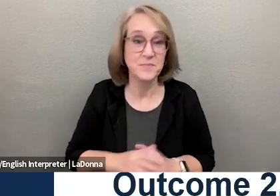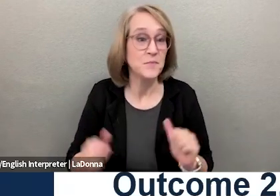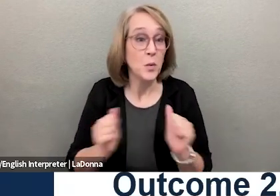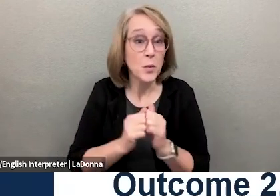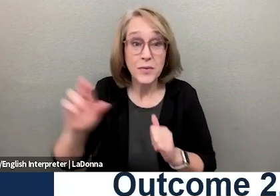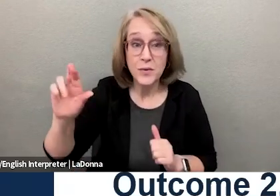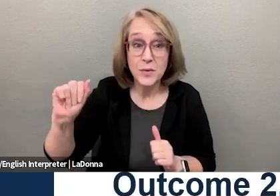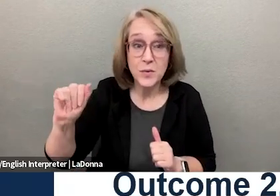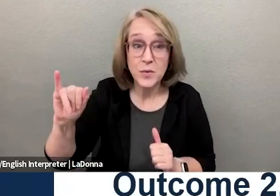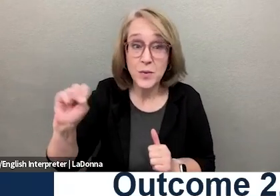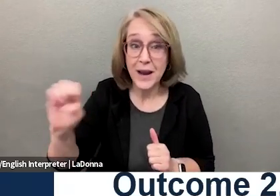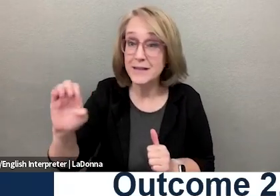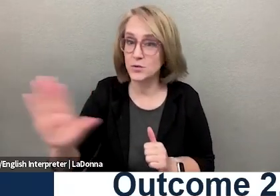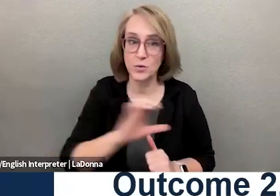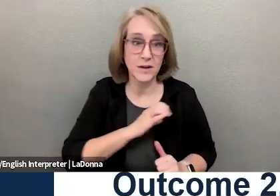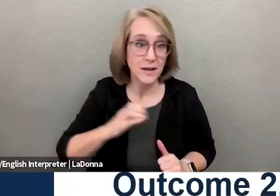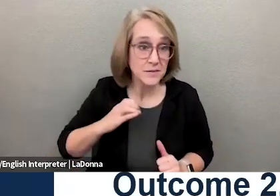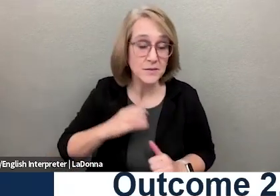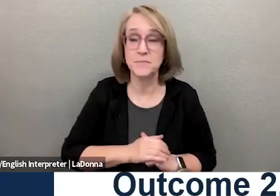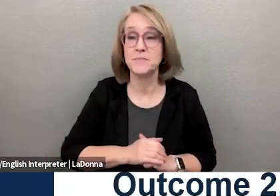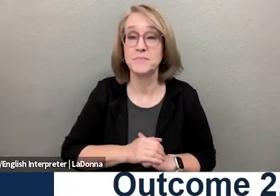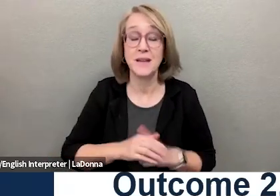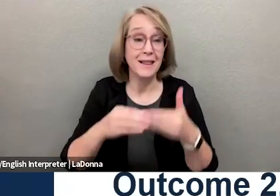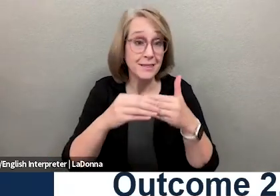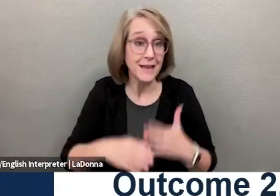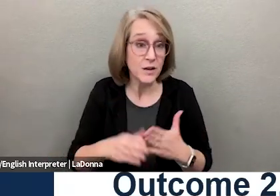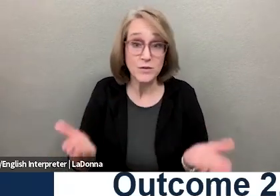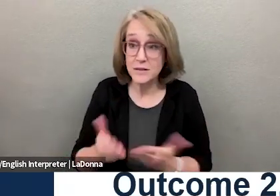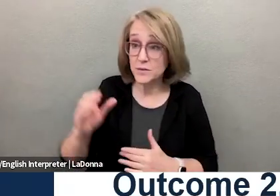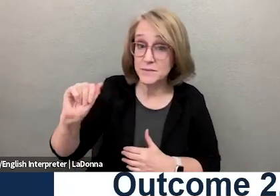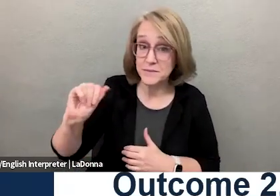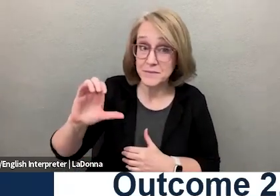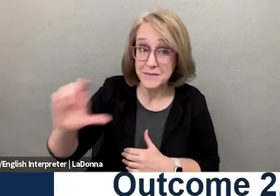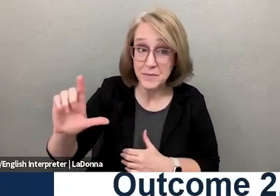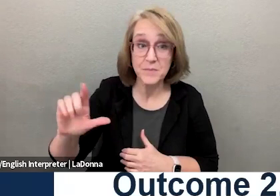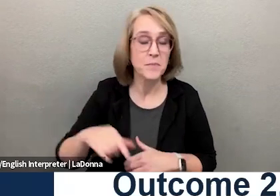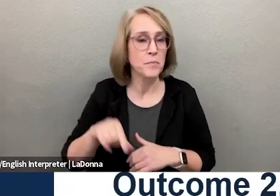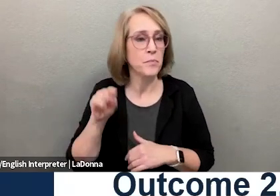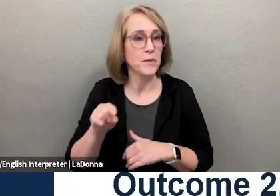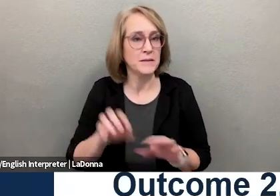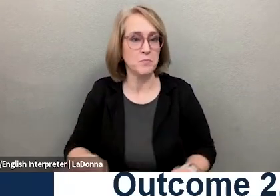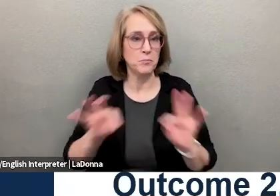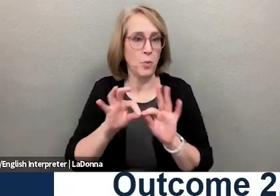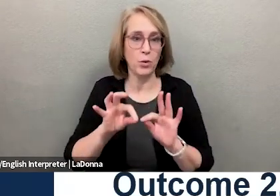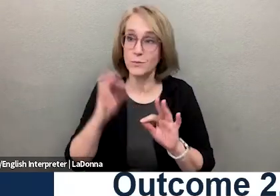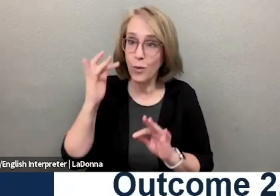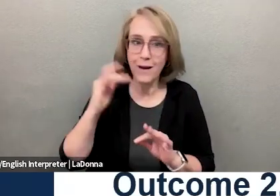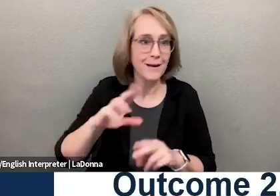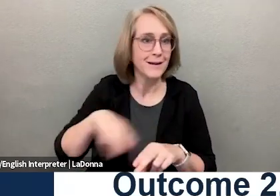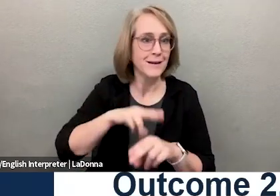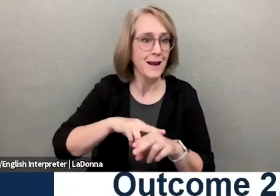the RAISE Council, with the leaders of ACL on this important issue during National Caregiver